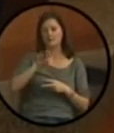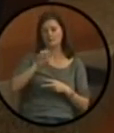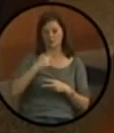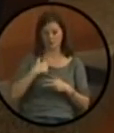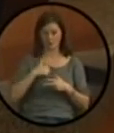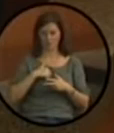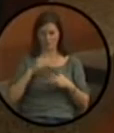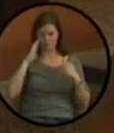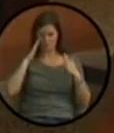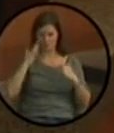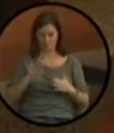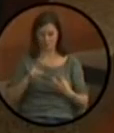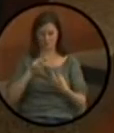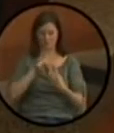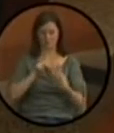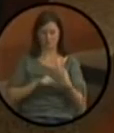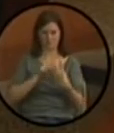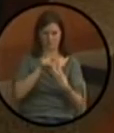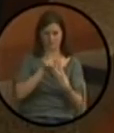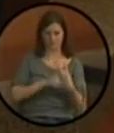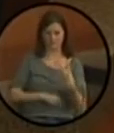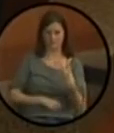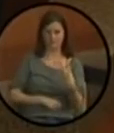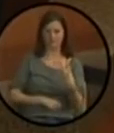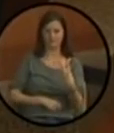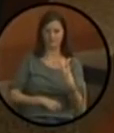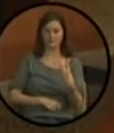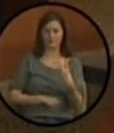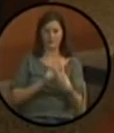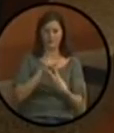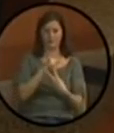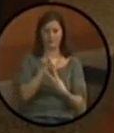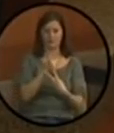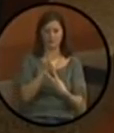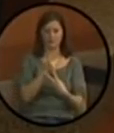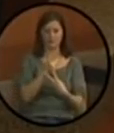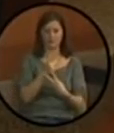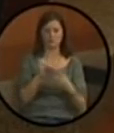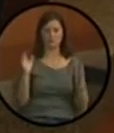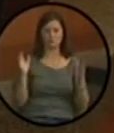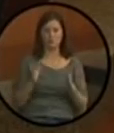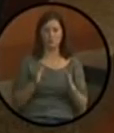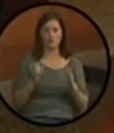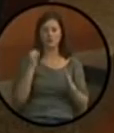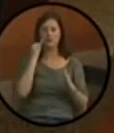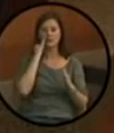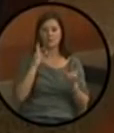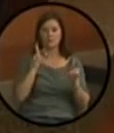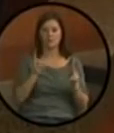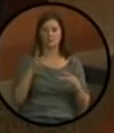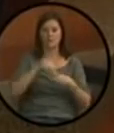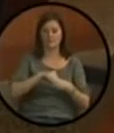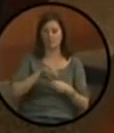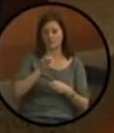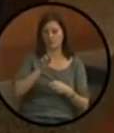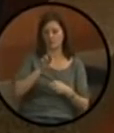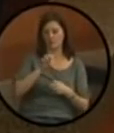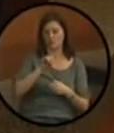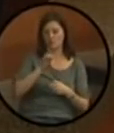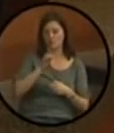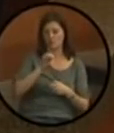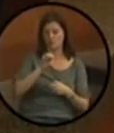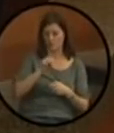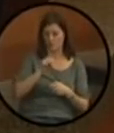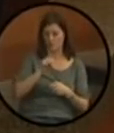The first kind is they're kind of small in nature. Someone's engaged in criminal activity and we